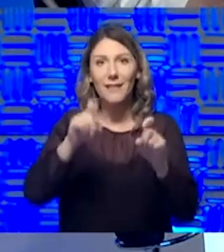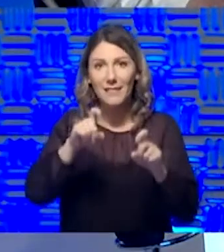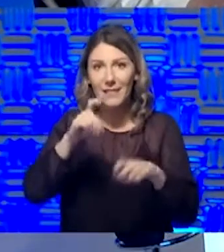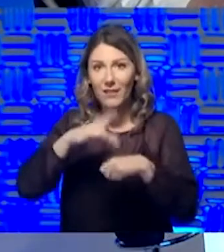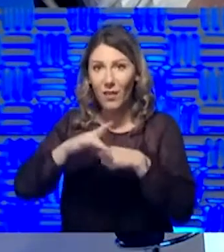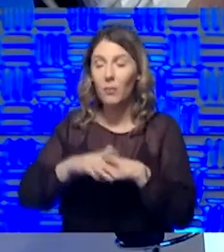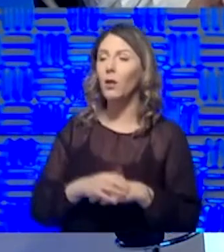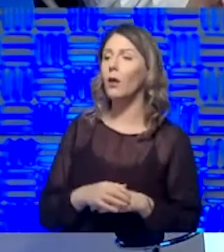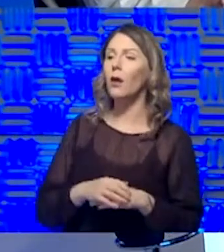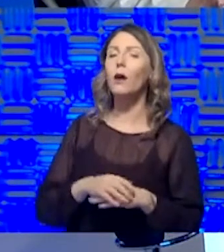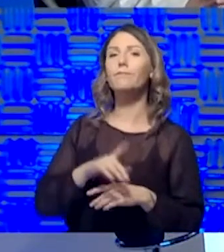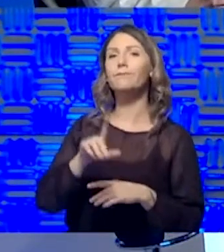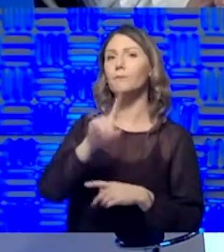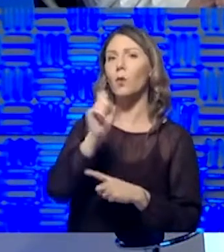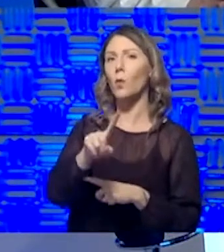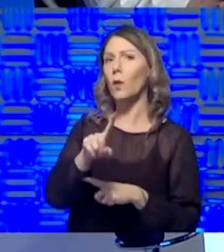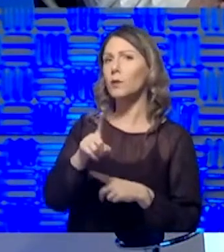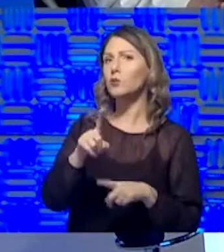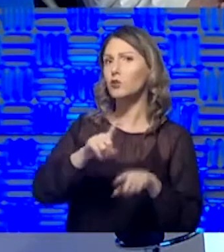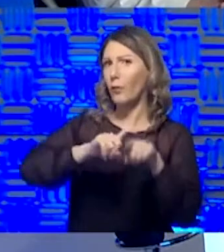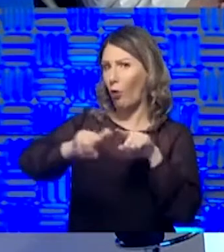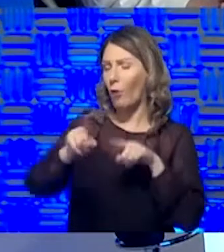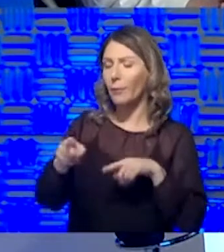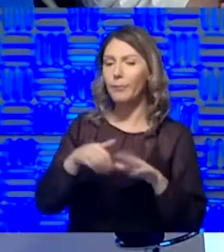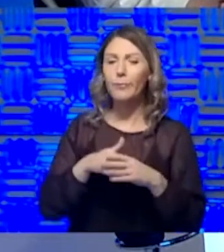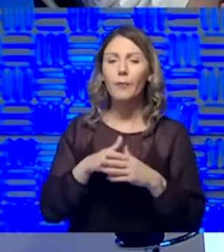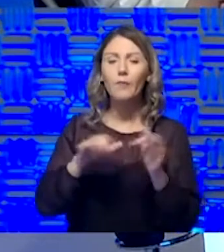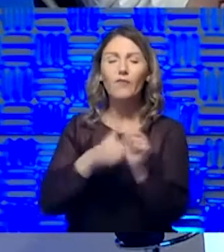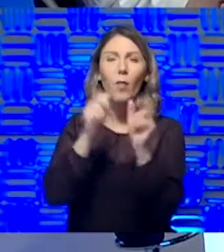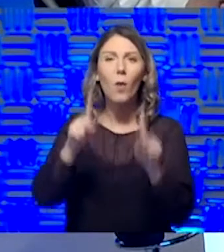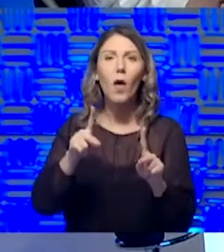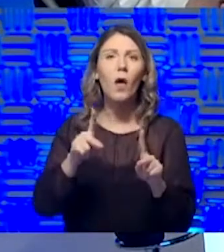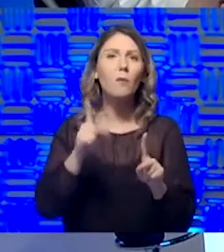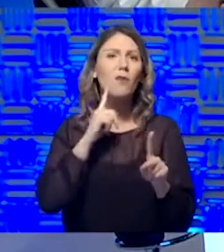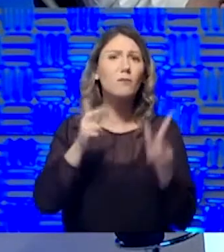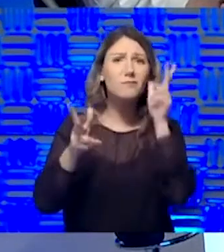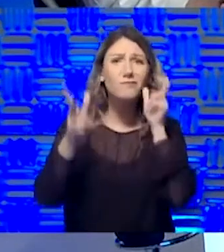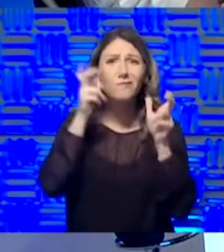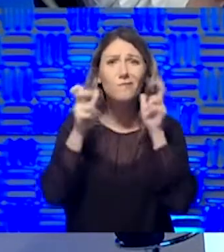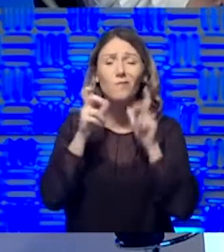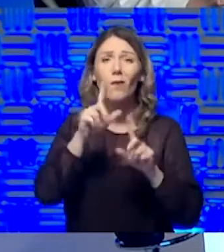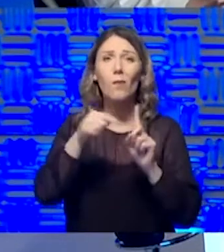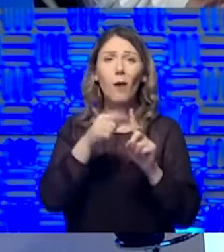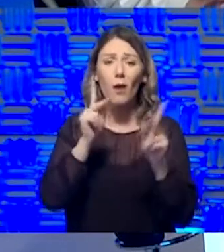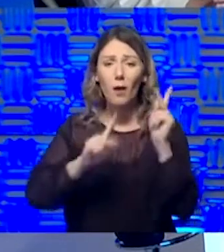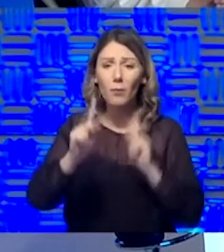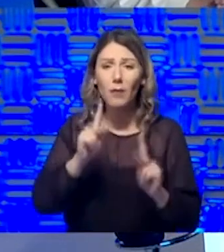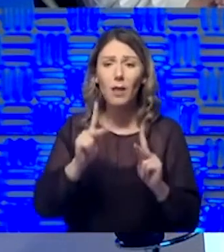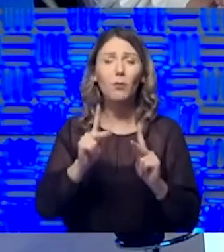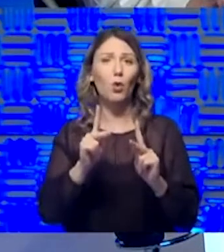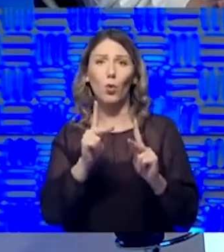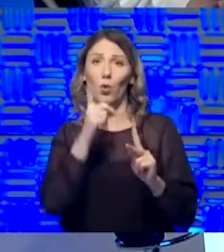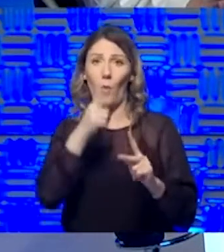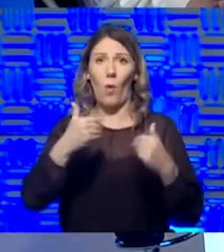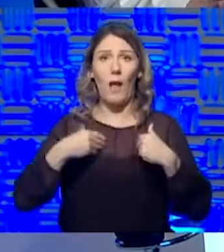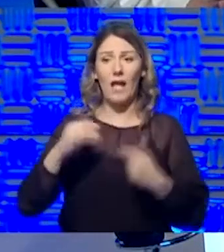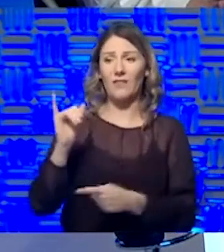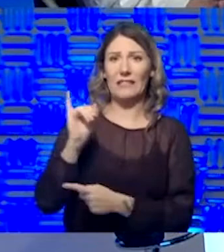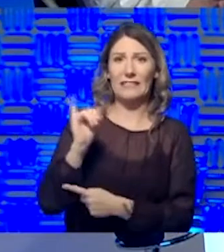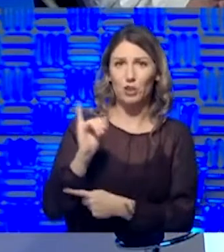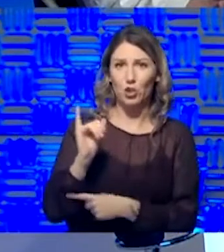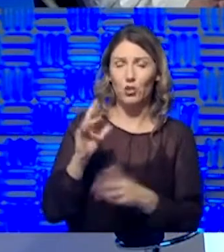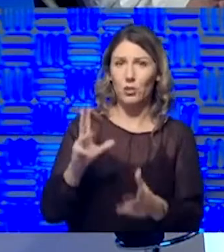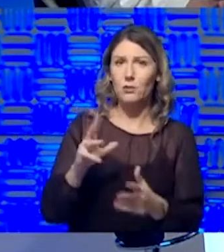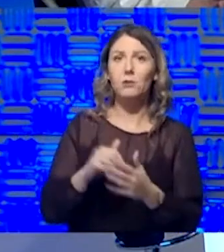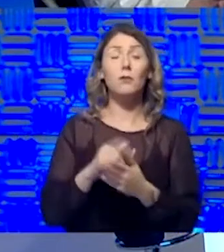And then I wonder if I could follow up. So I wonder what you guys are hearing about how things should work for people who are uninsured. There are two pieces to